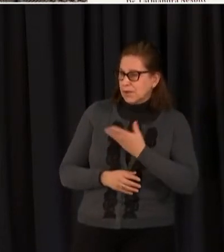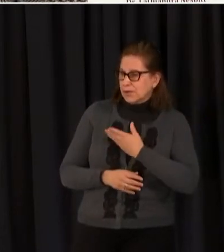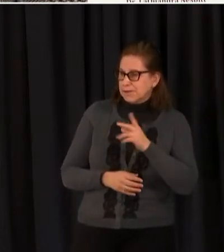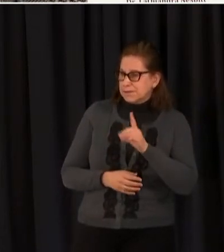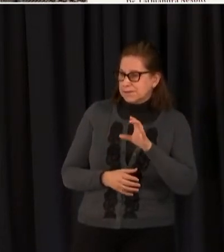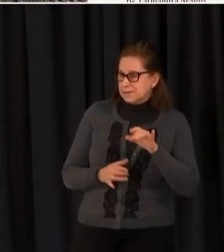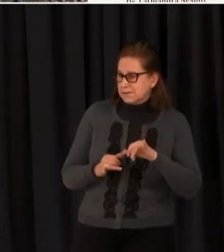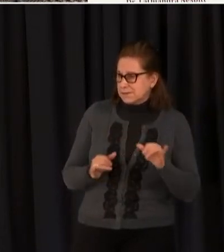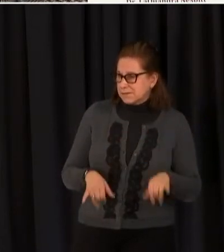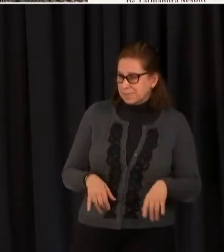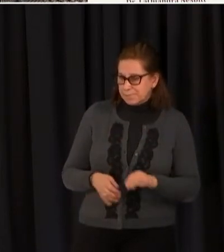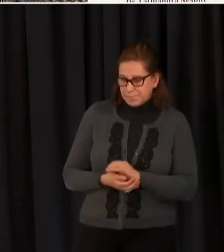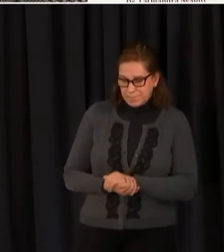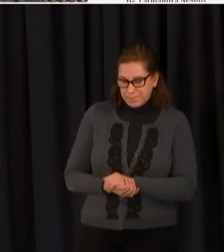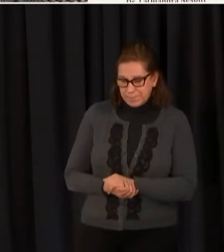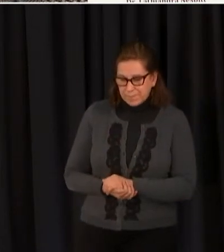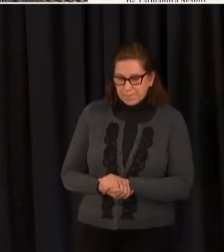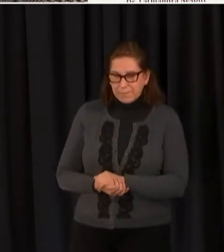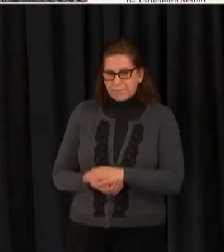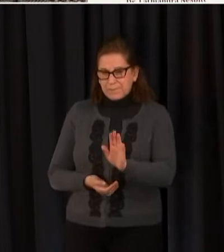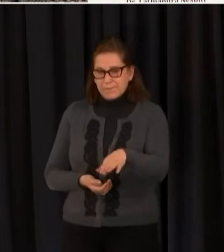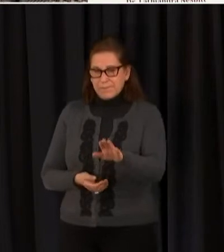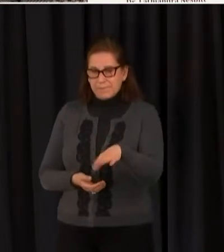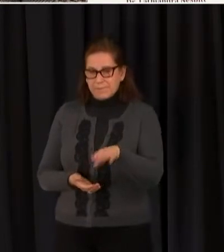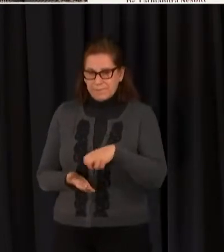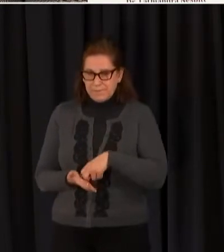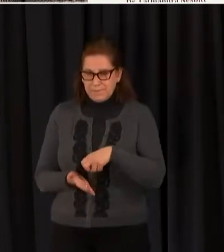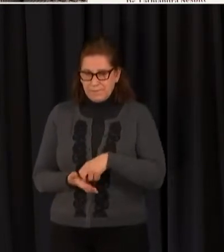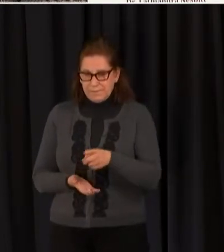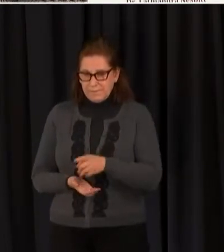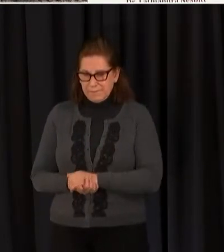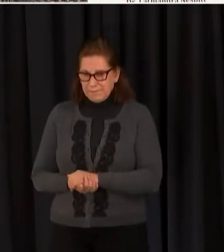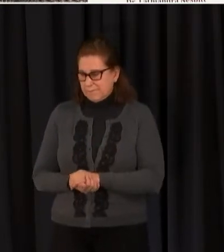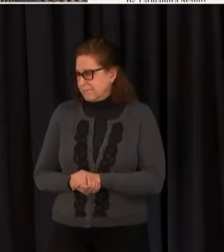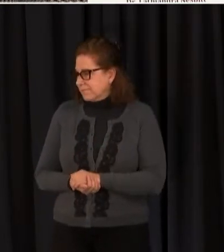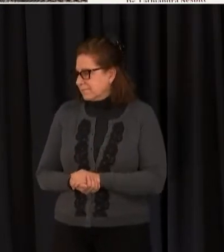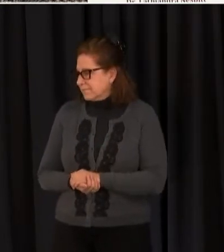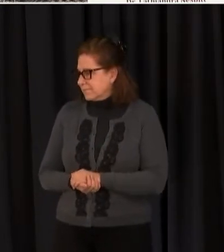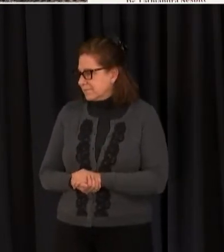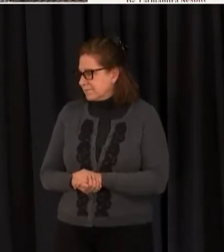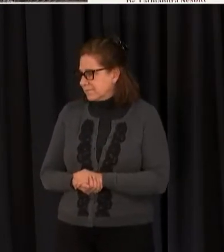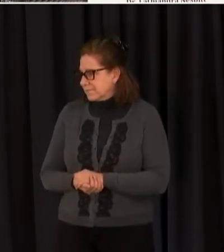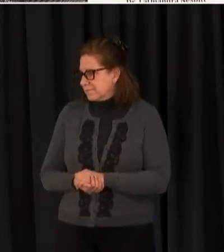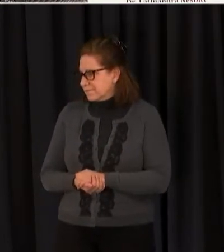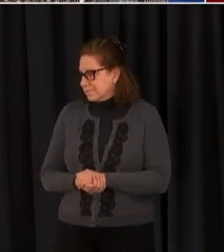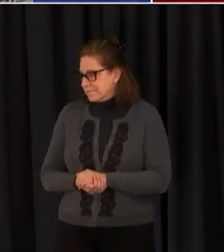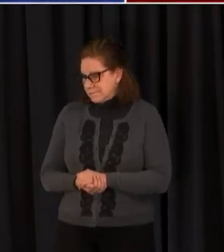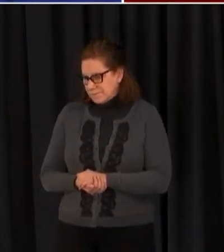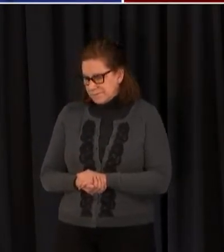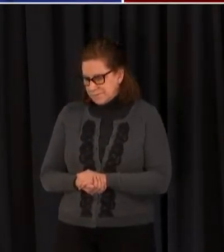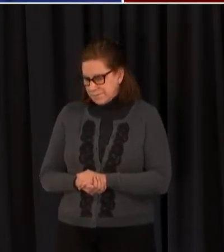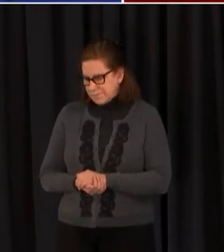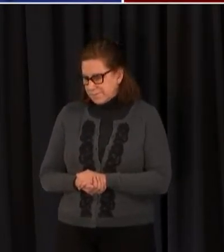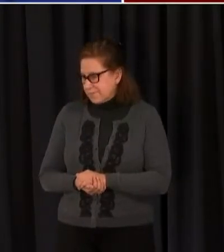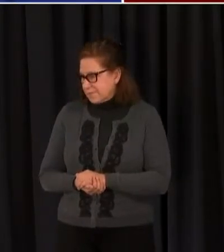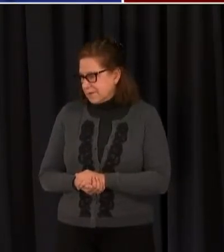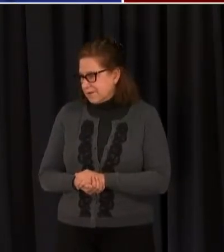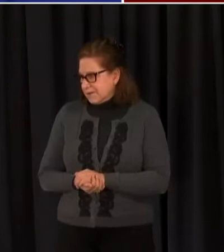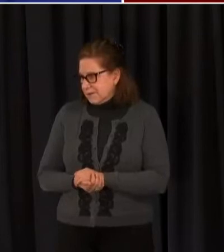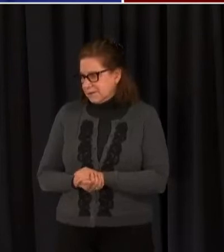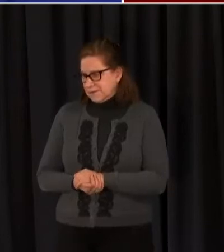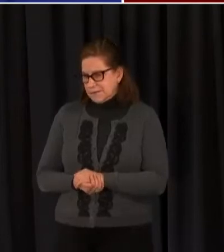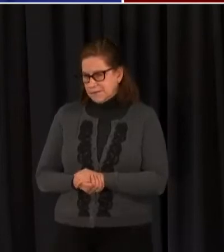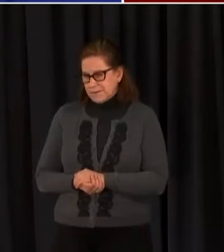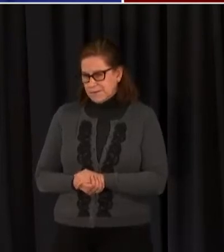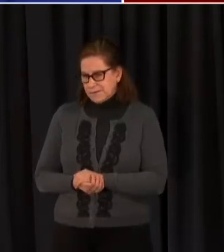for. All right, gotcha. Thank you. Thank you. James? Dr. Nesbitt, first question has to deal